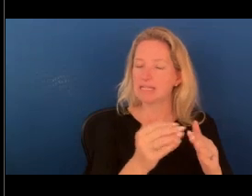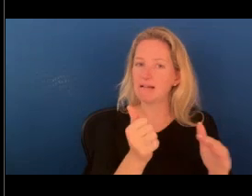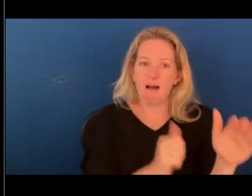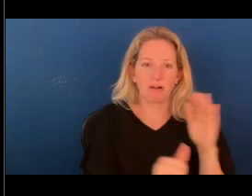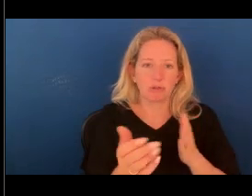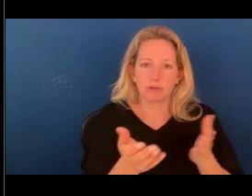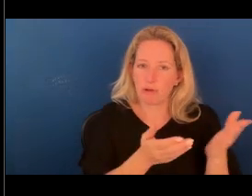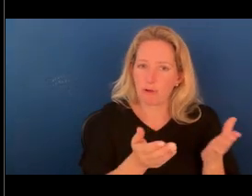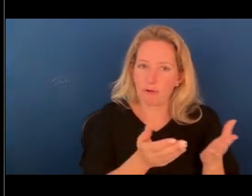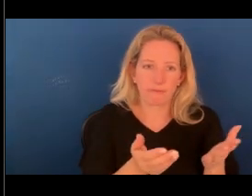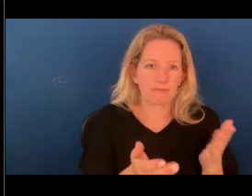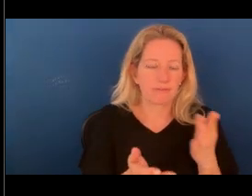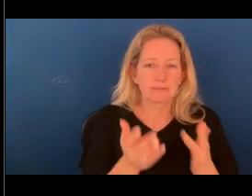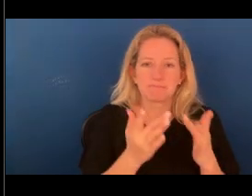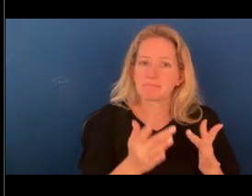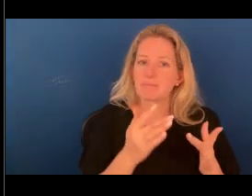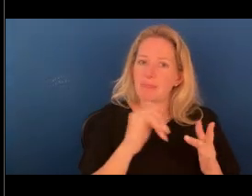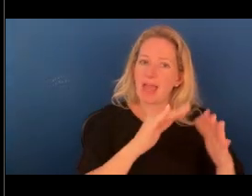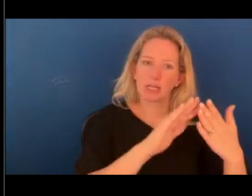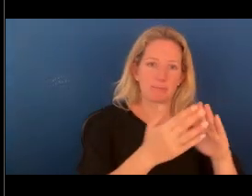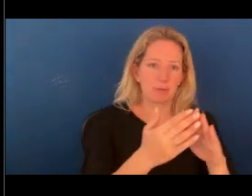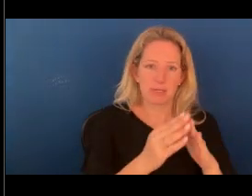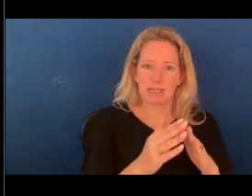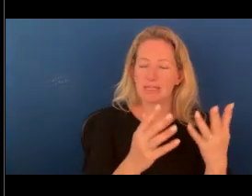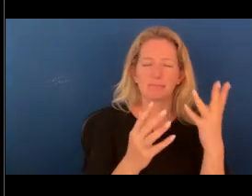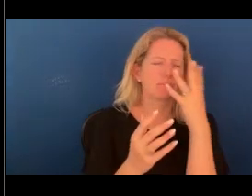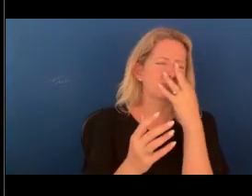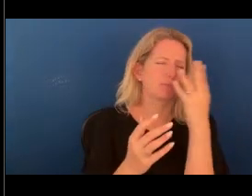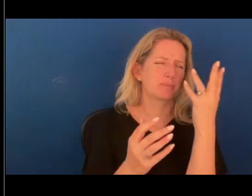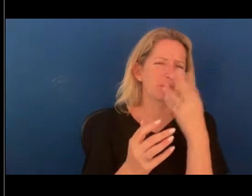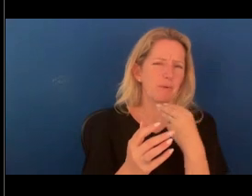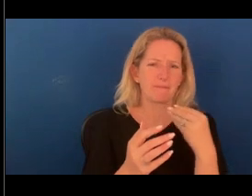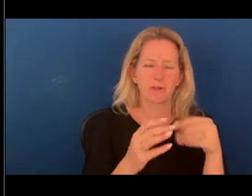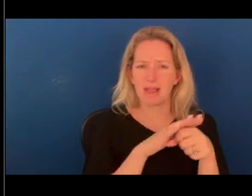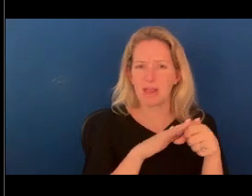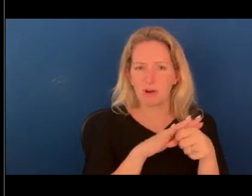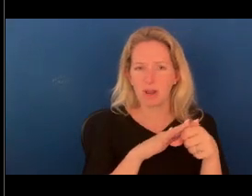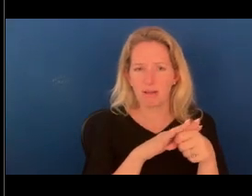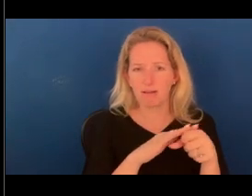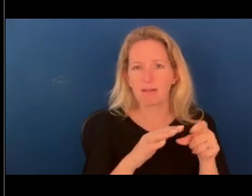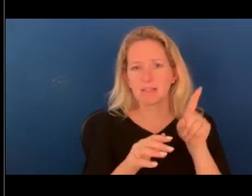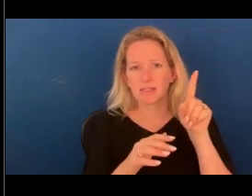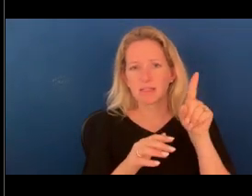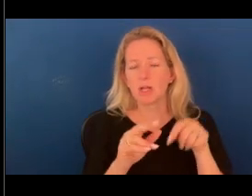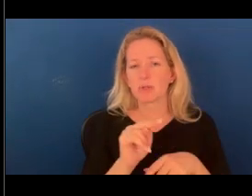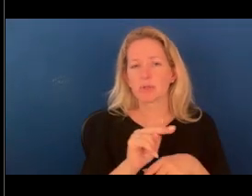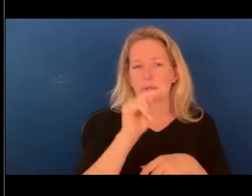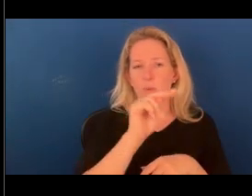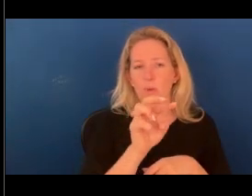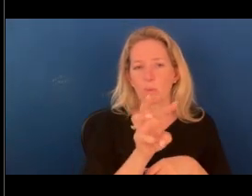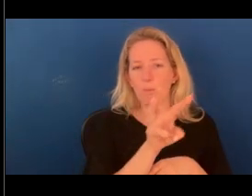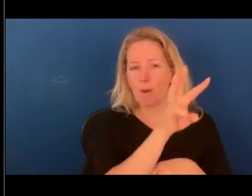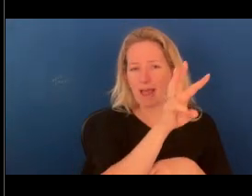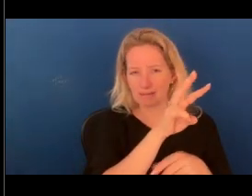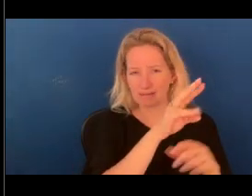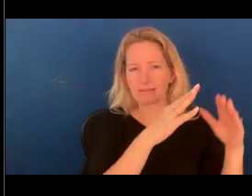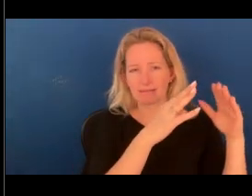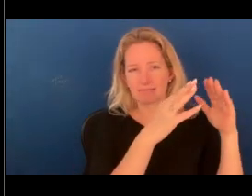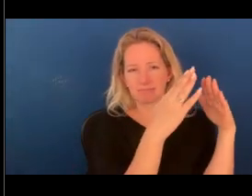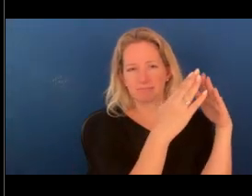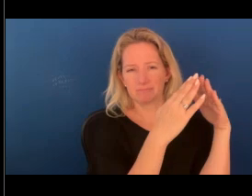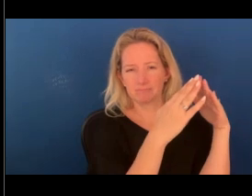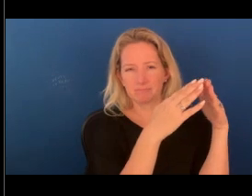that is in such a absolutely beautiful area of the country up the northwestern tip of the continental United